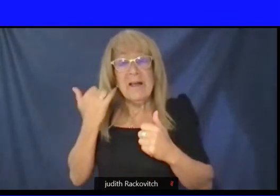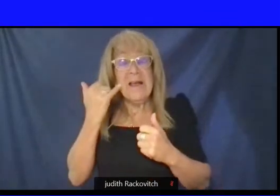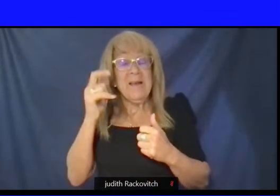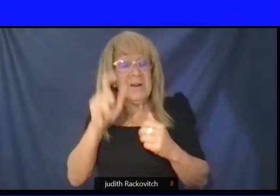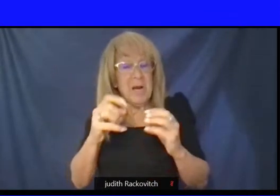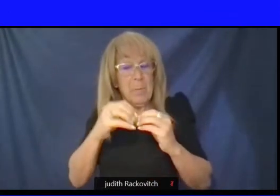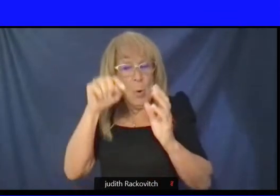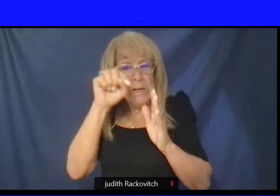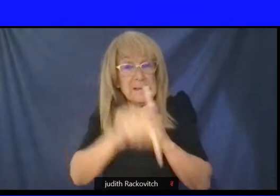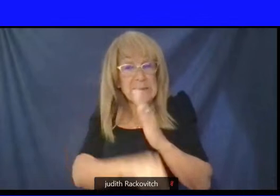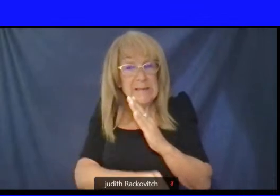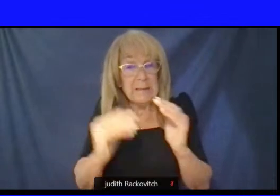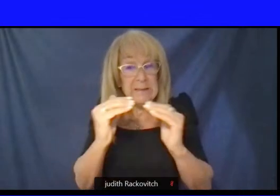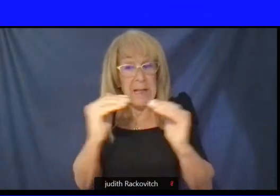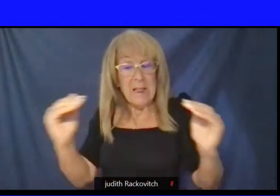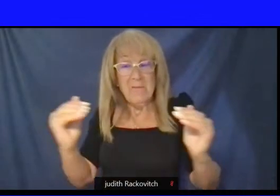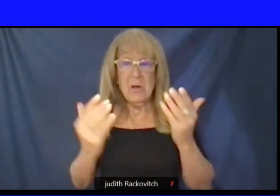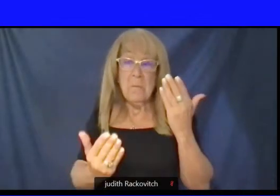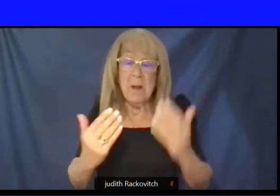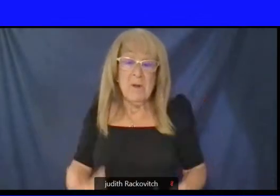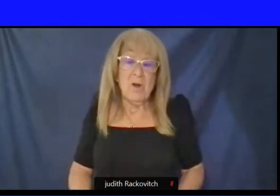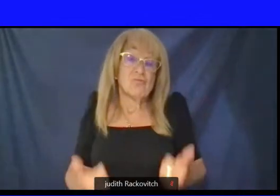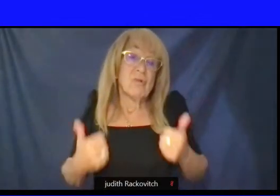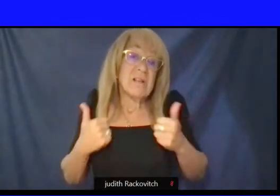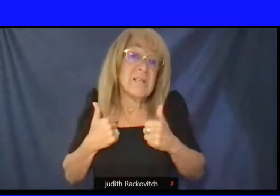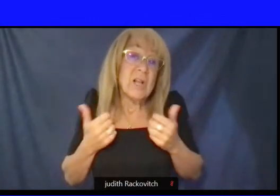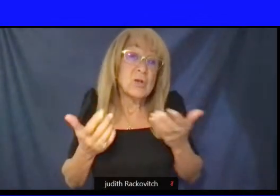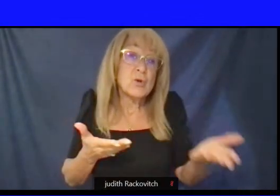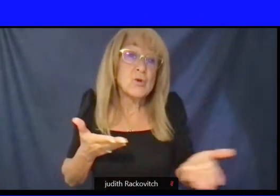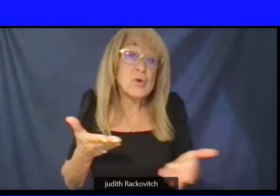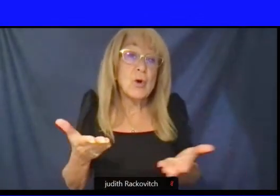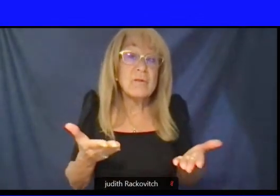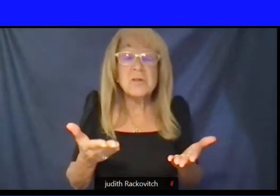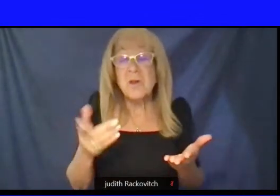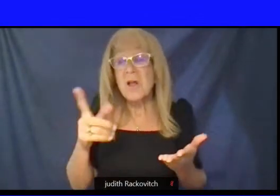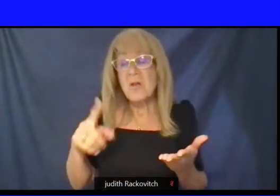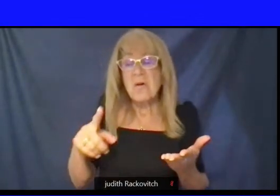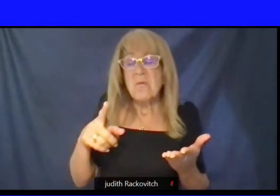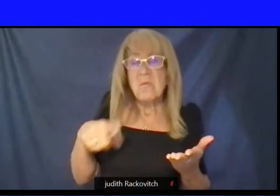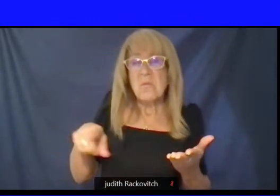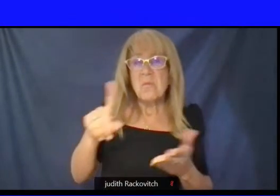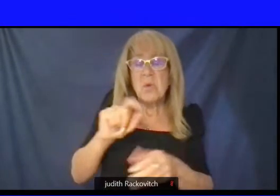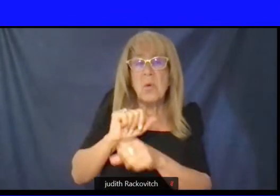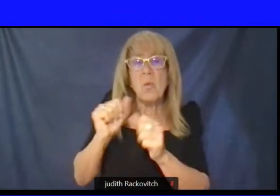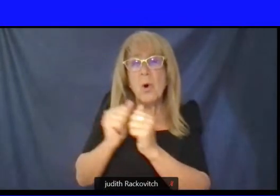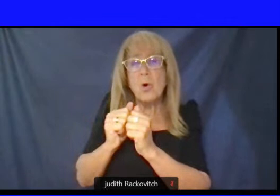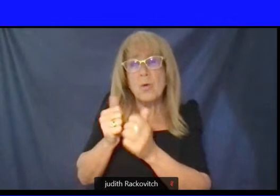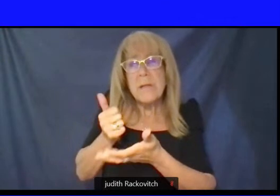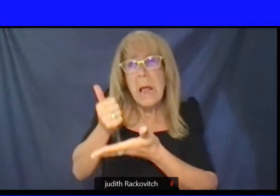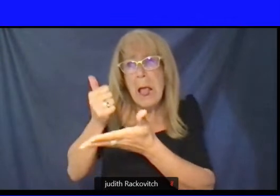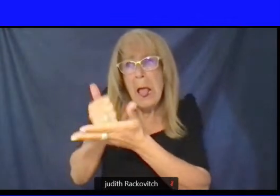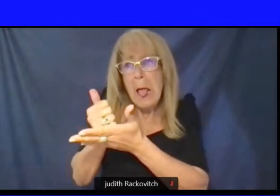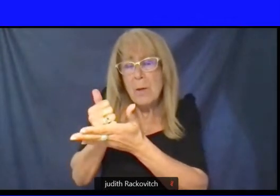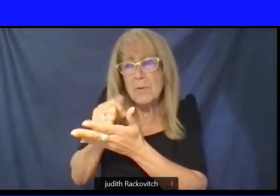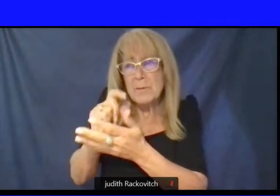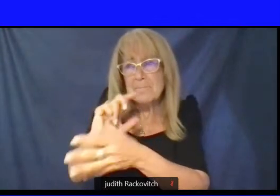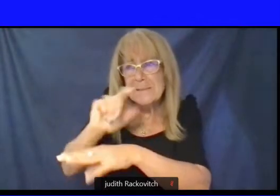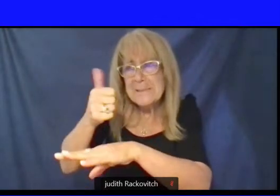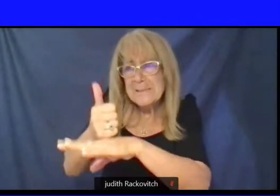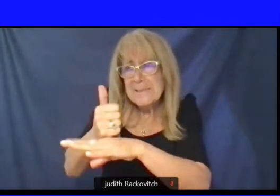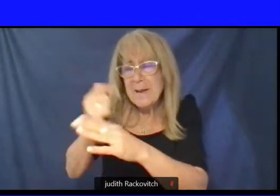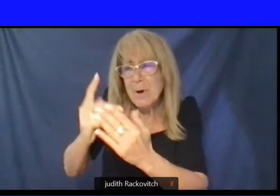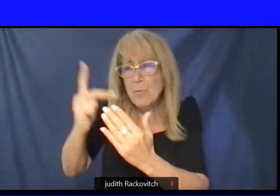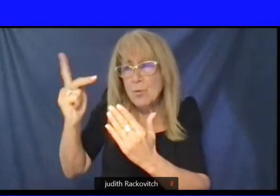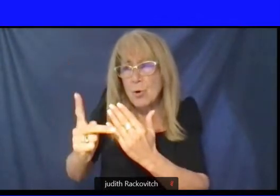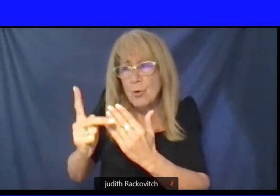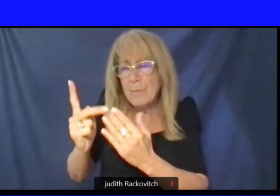automatic to CBC from us. The facilities are also free to